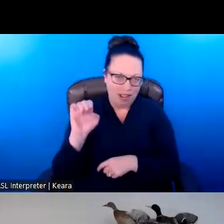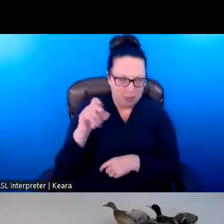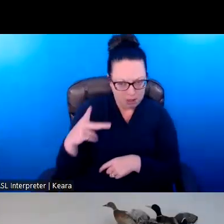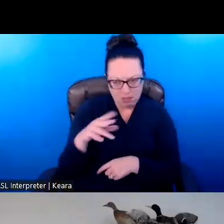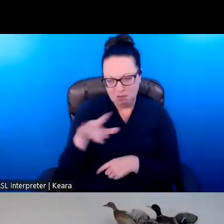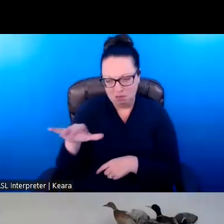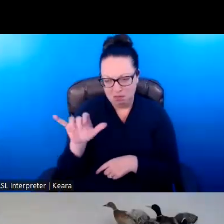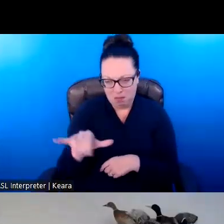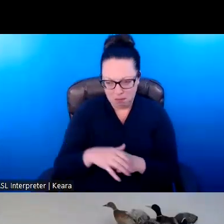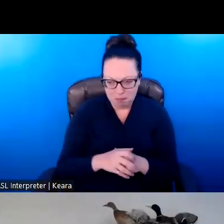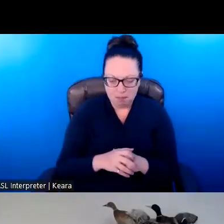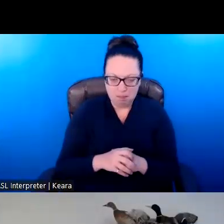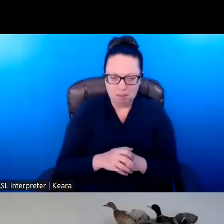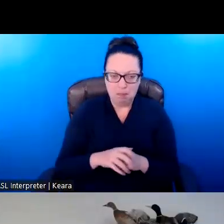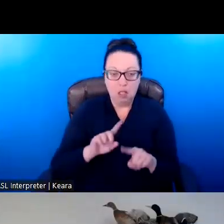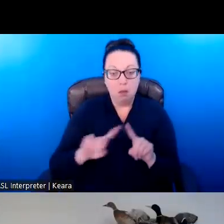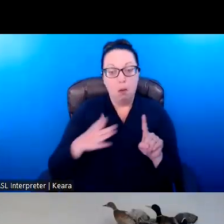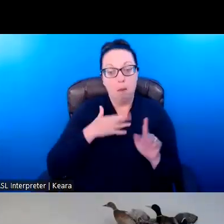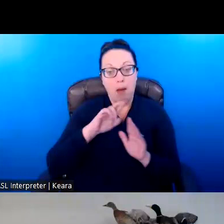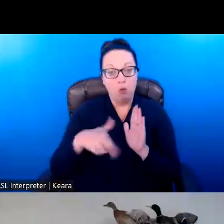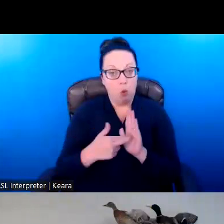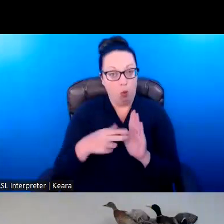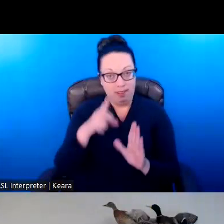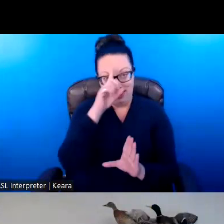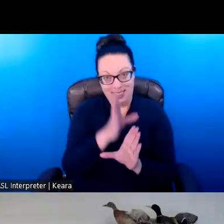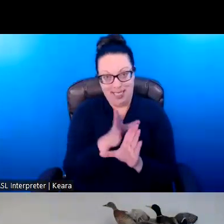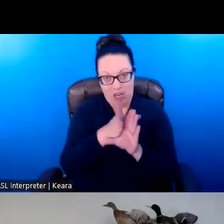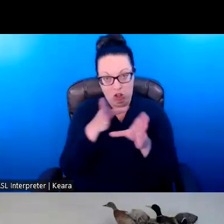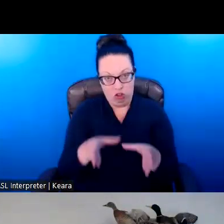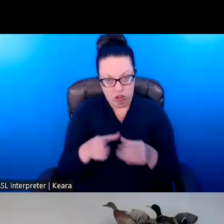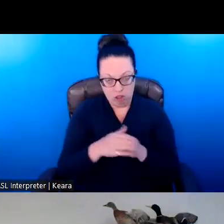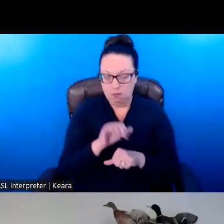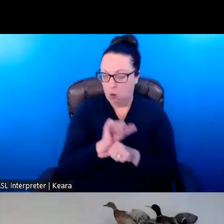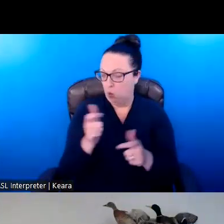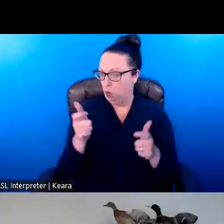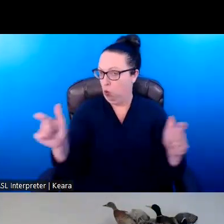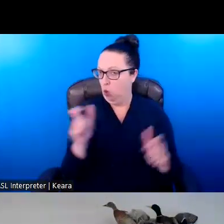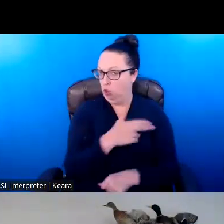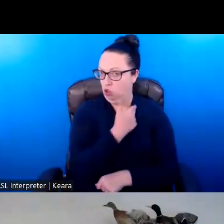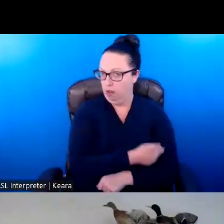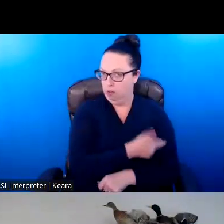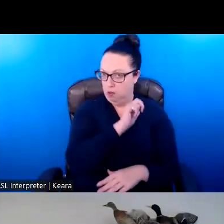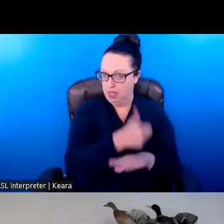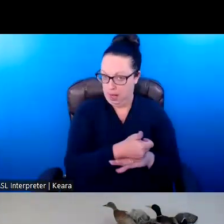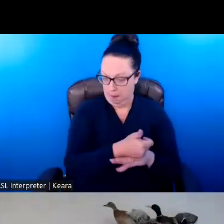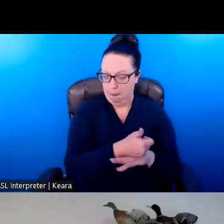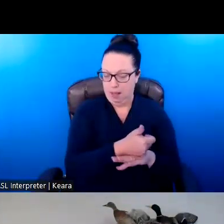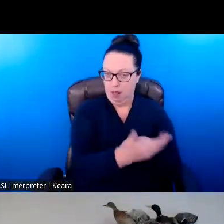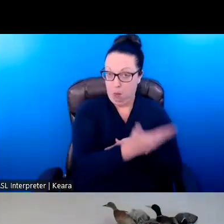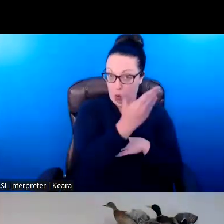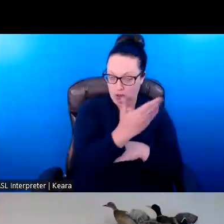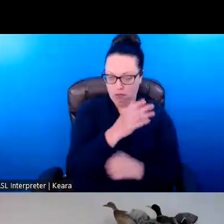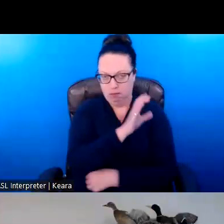So, but my role is a psychiatrist, and I work in a large hospital setting in the morning and then clinic in the afternoon. I focus